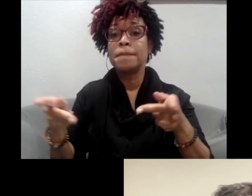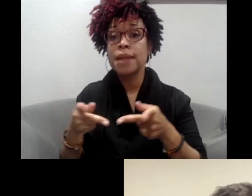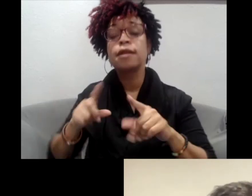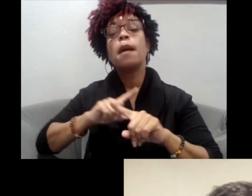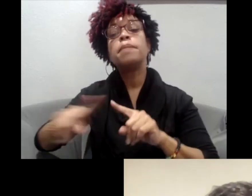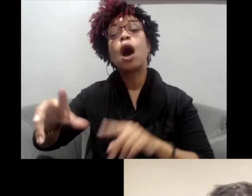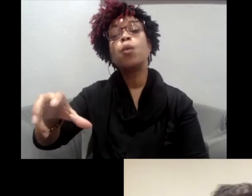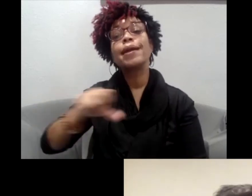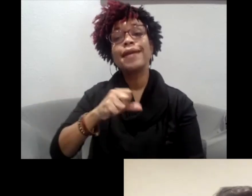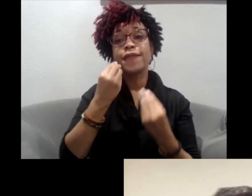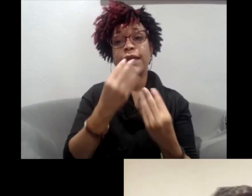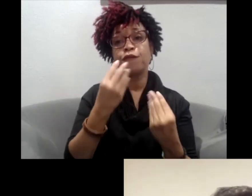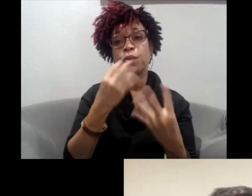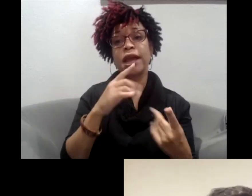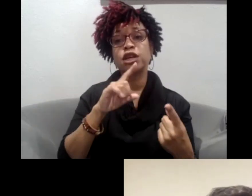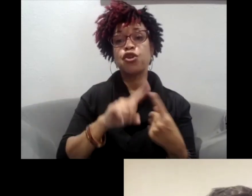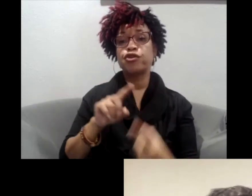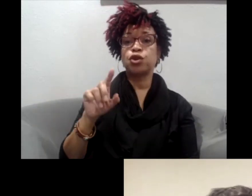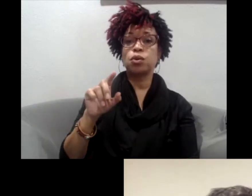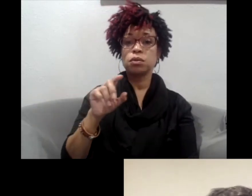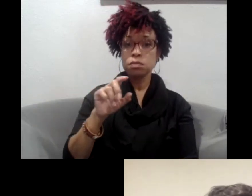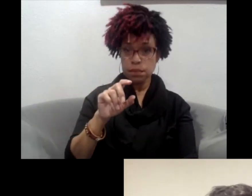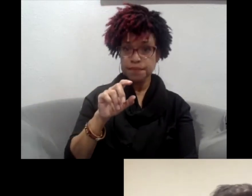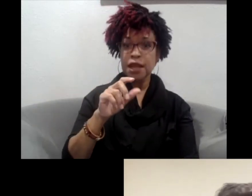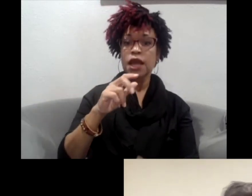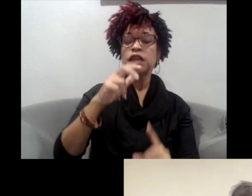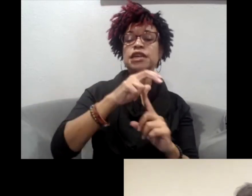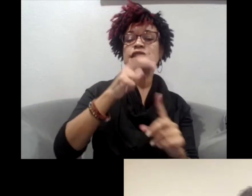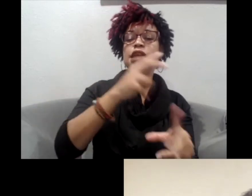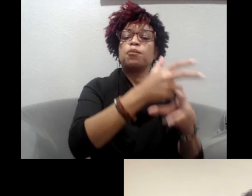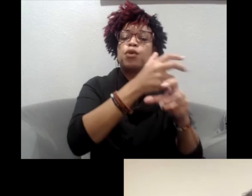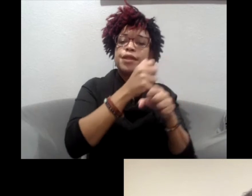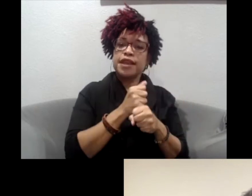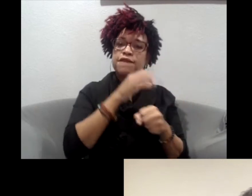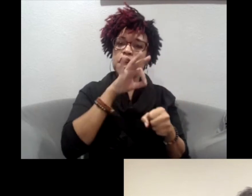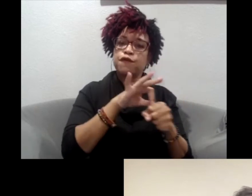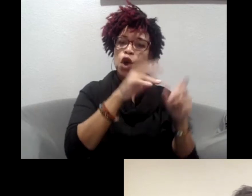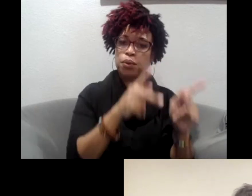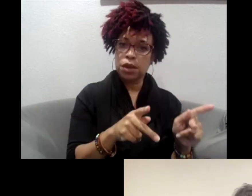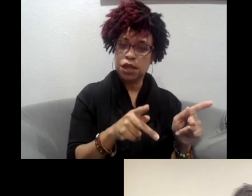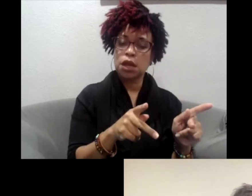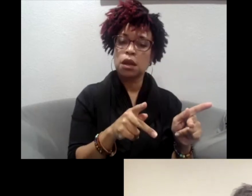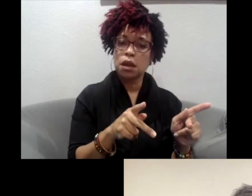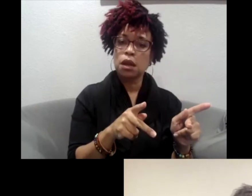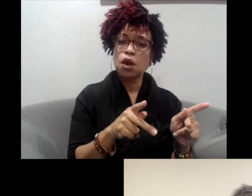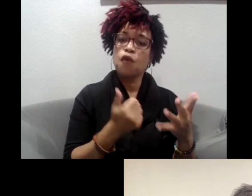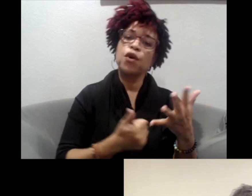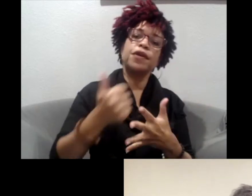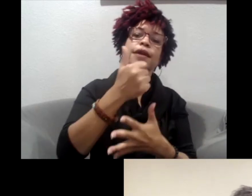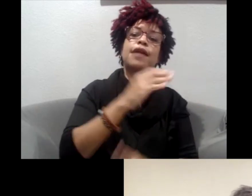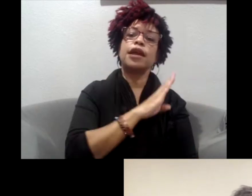to see who is the top receiving vote getter for executive board